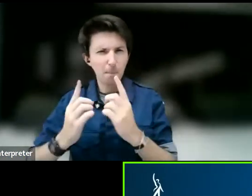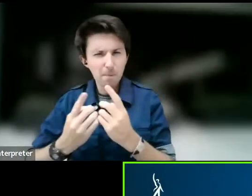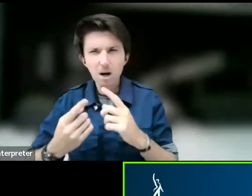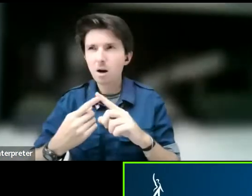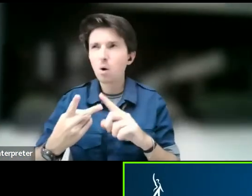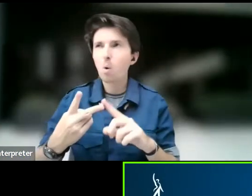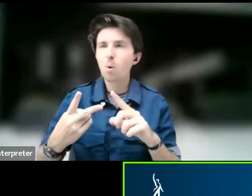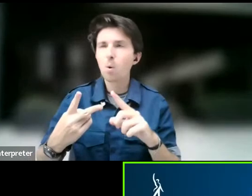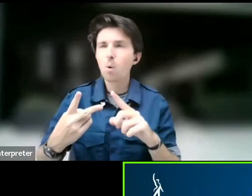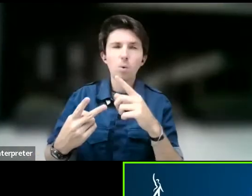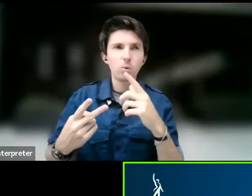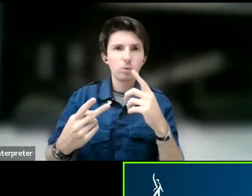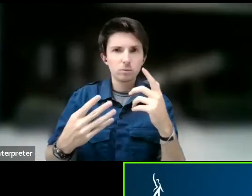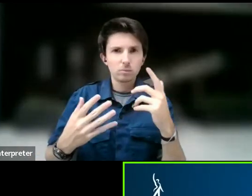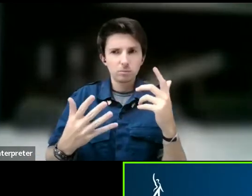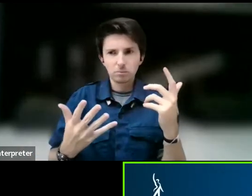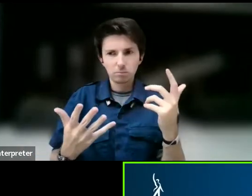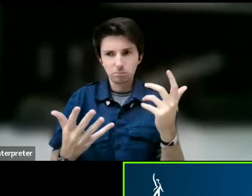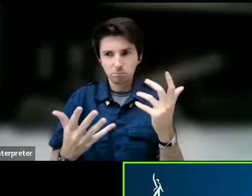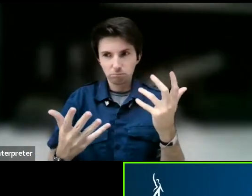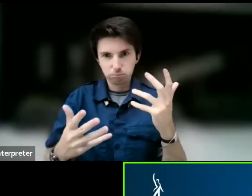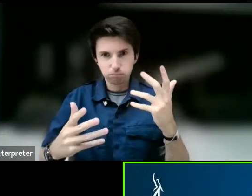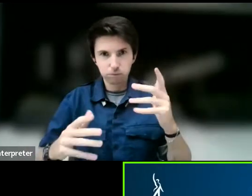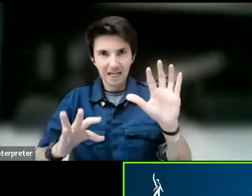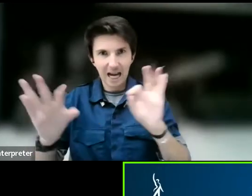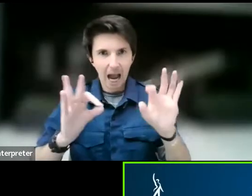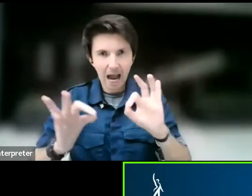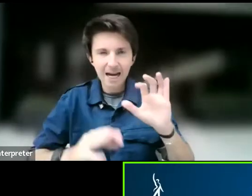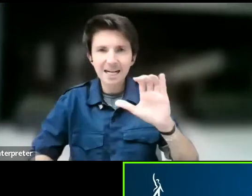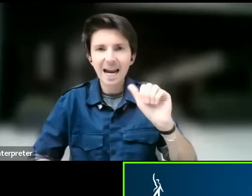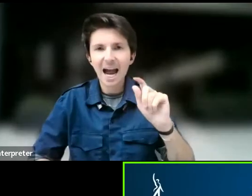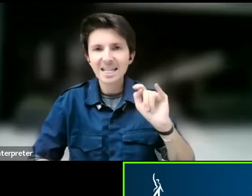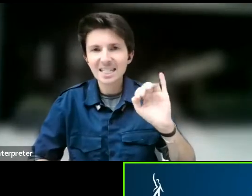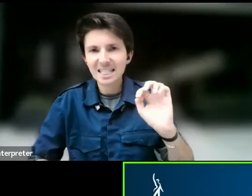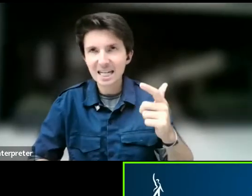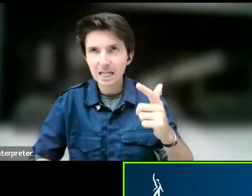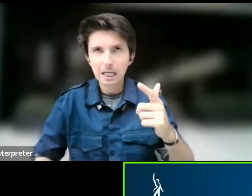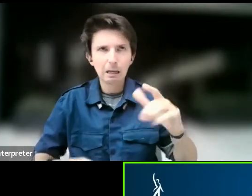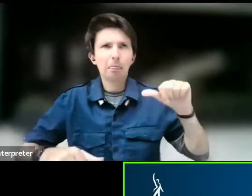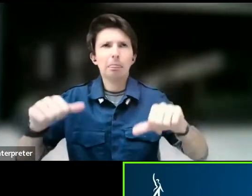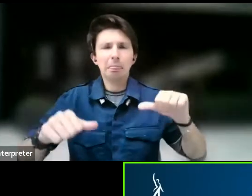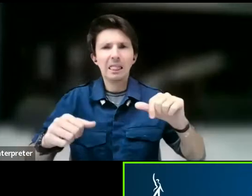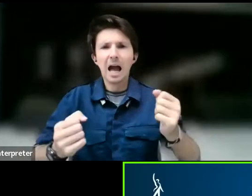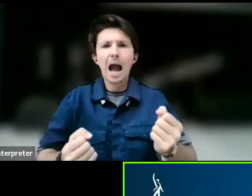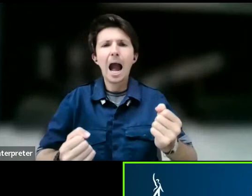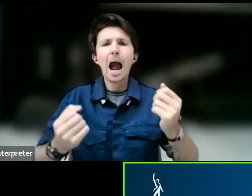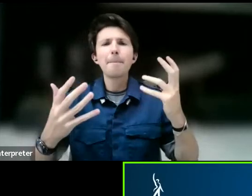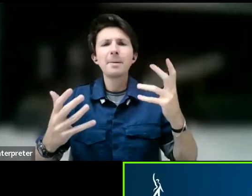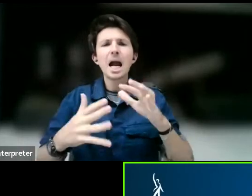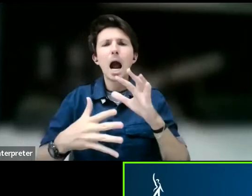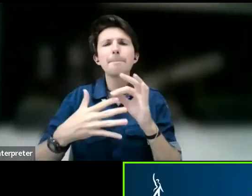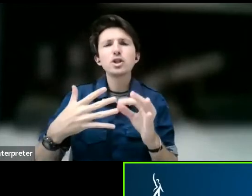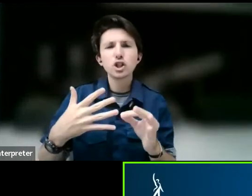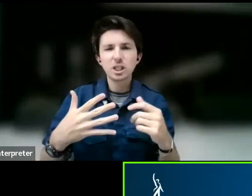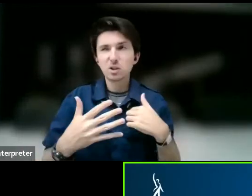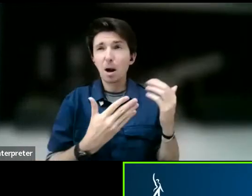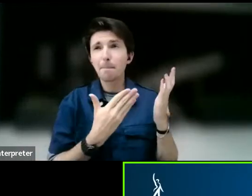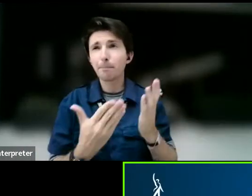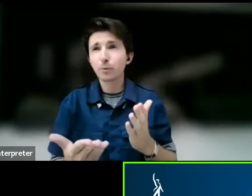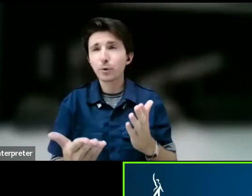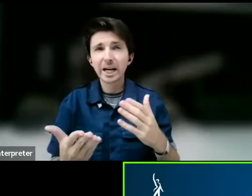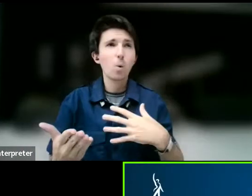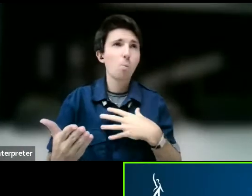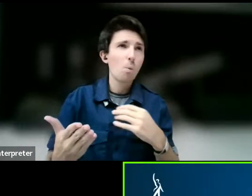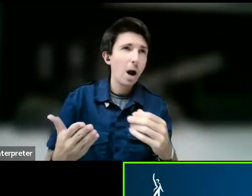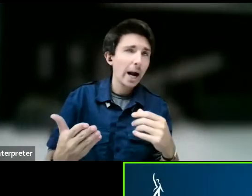How many complete changes do you want me to bring? I'm not really sure. And, as I noted earlier, our members are known